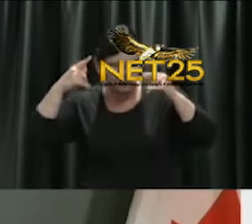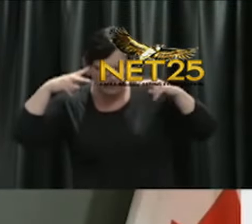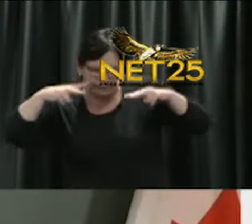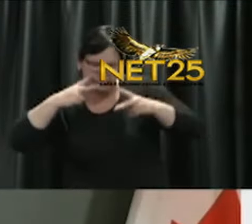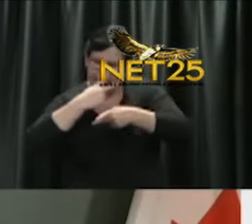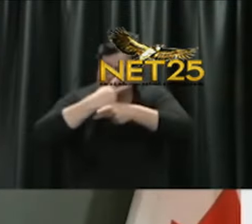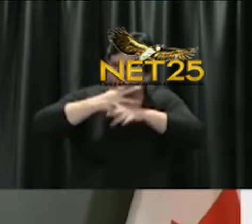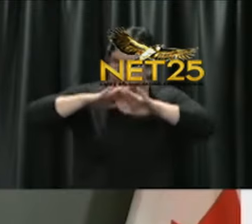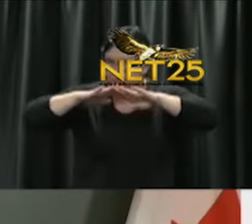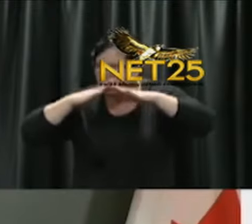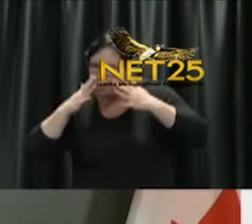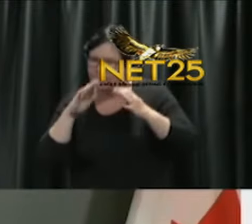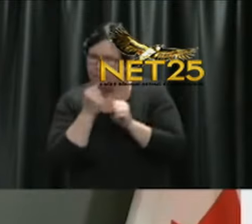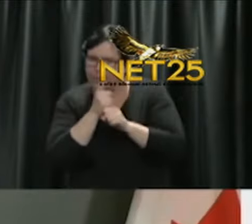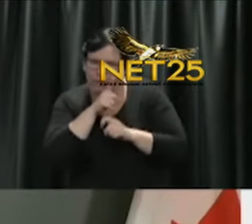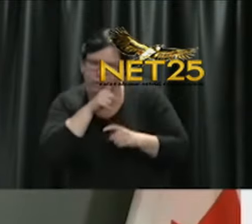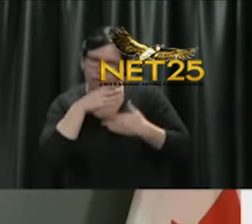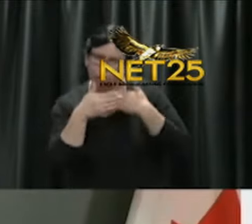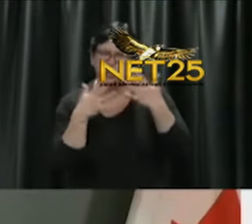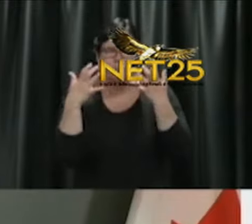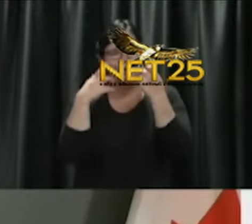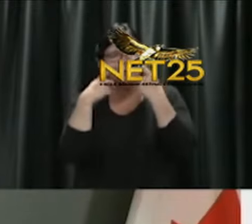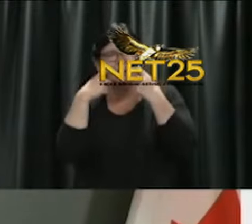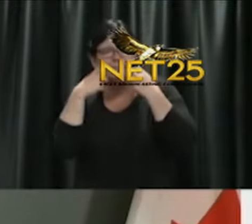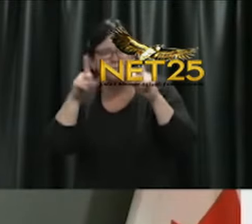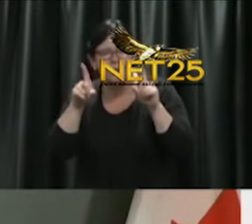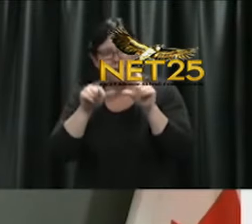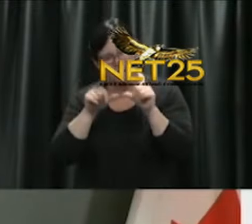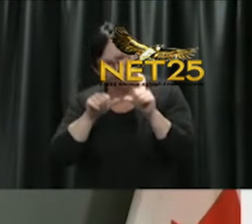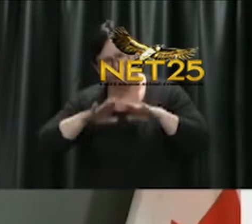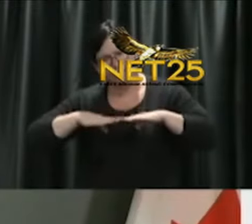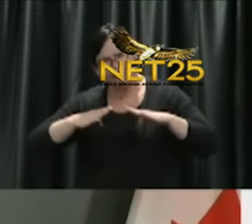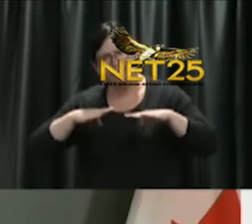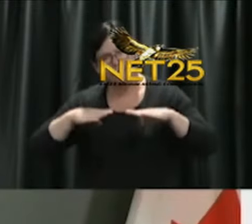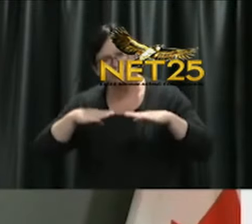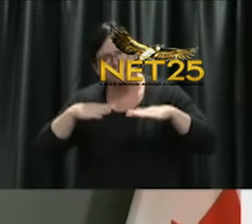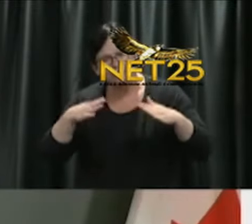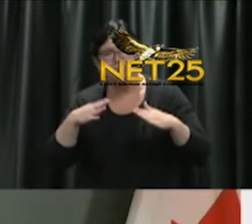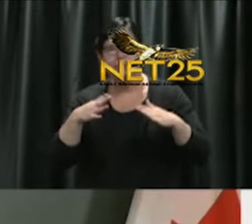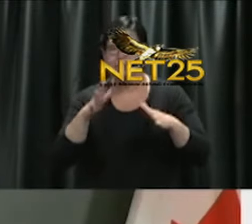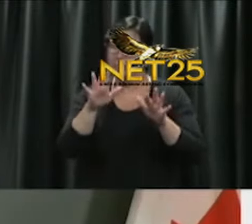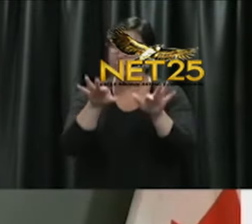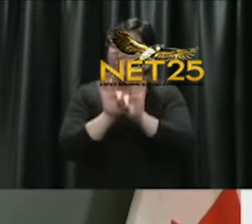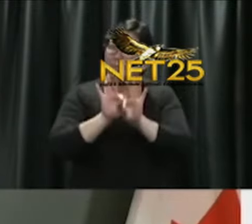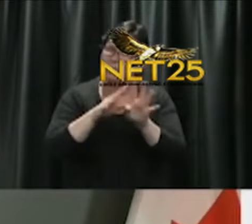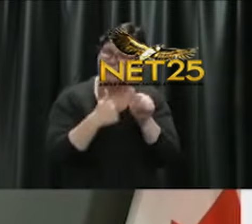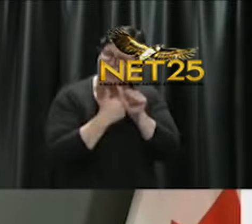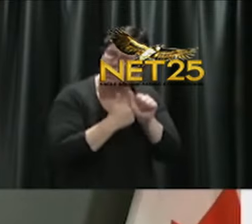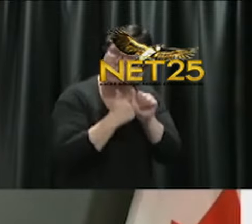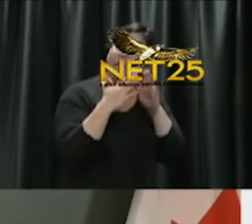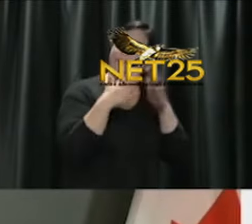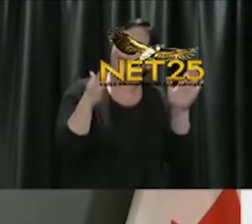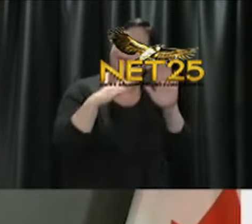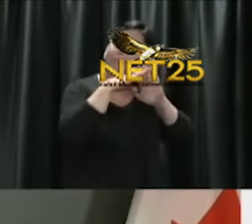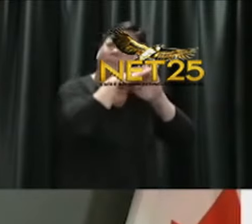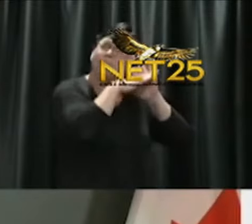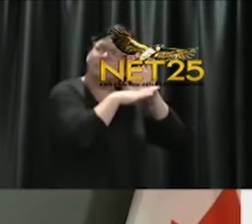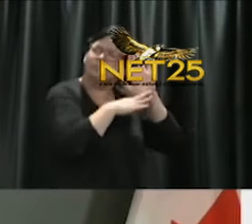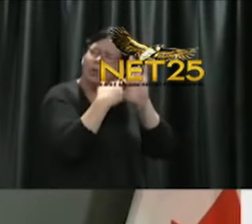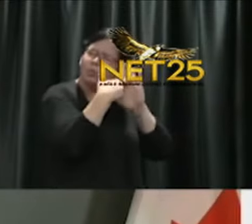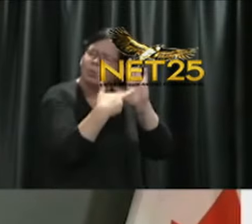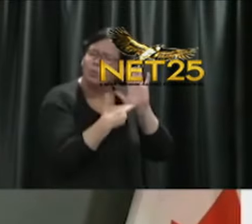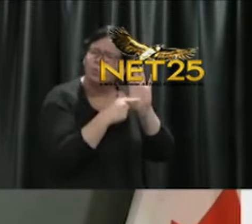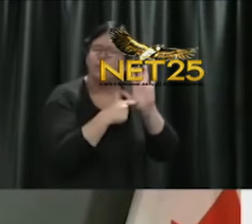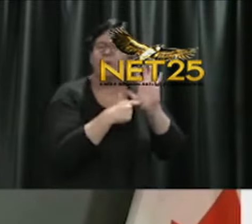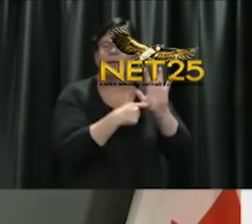We need people to keep wearing their masks and following public health advice. City Council will vote later today on extending the